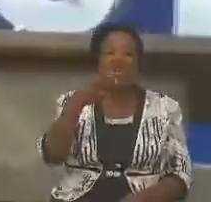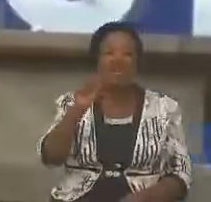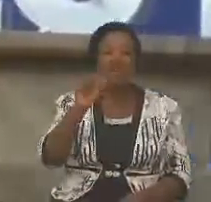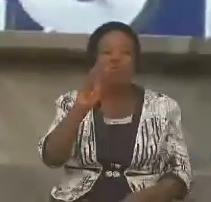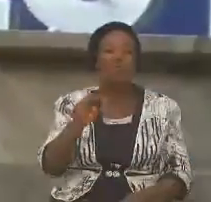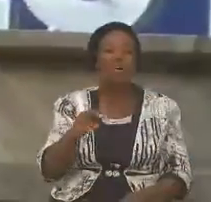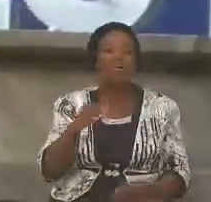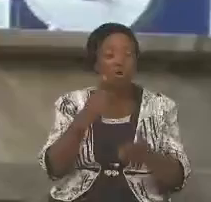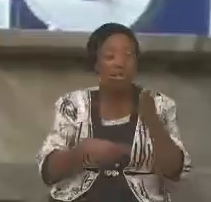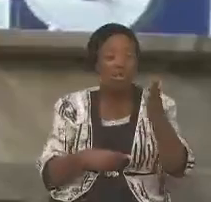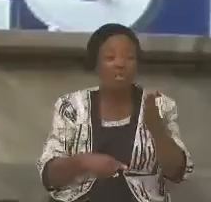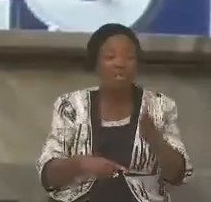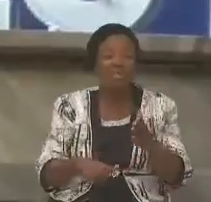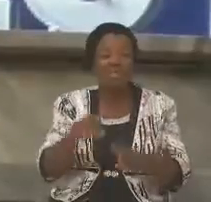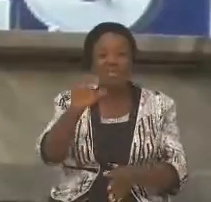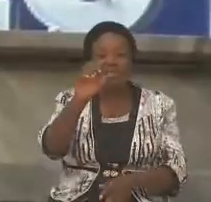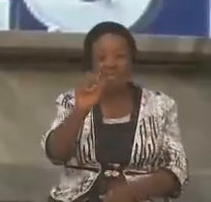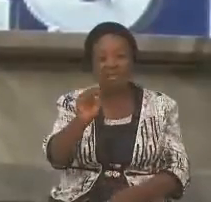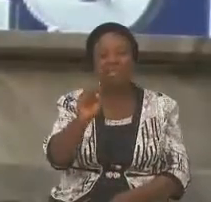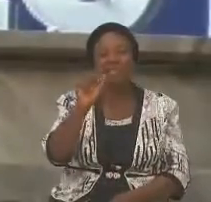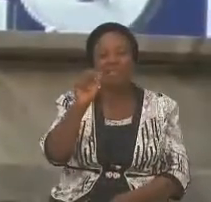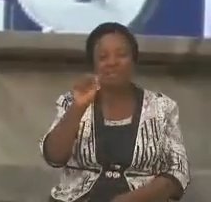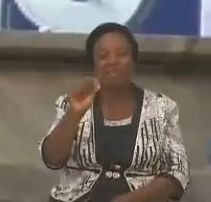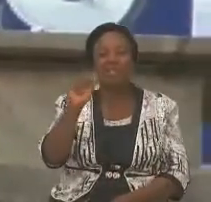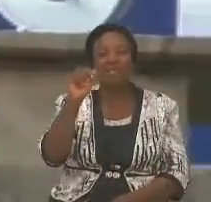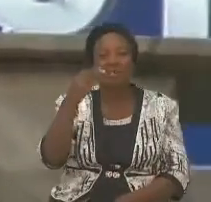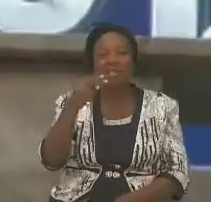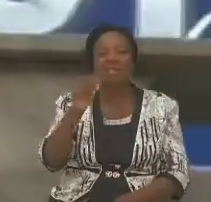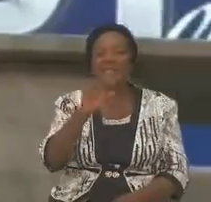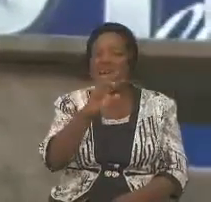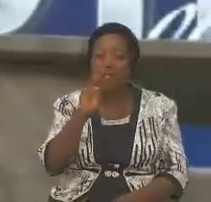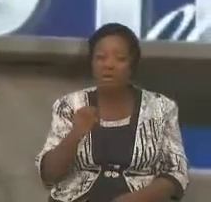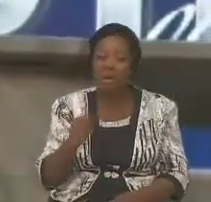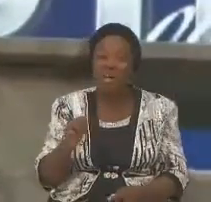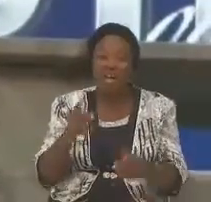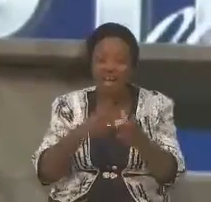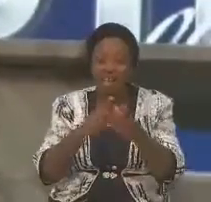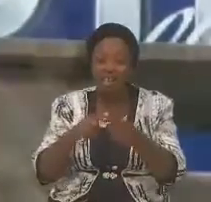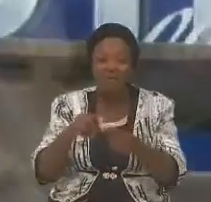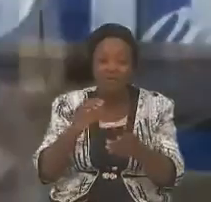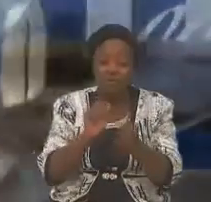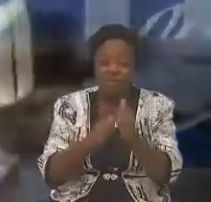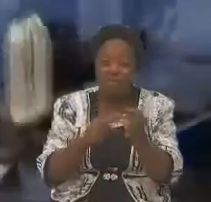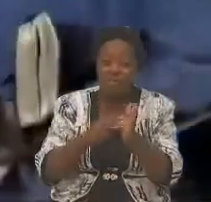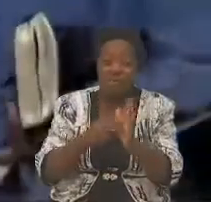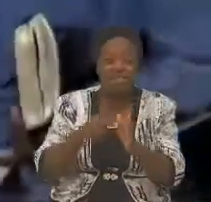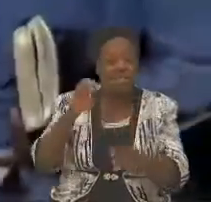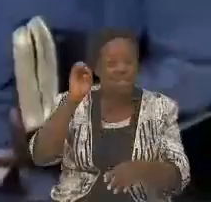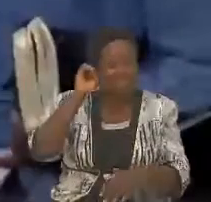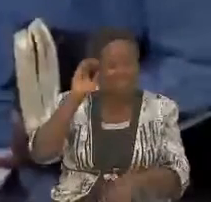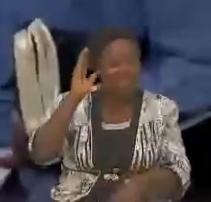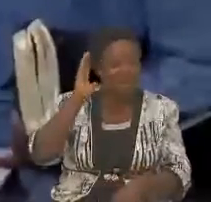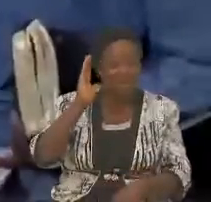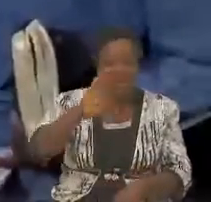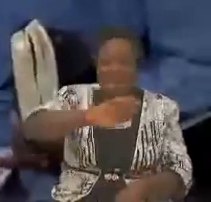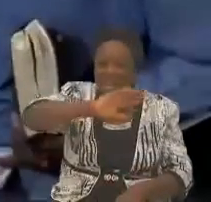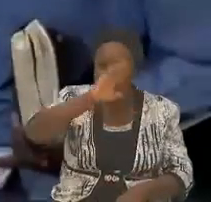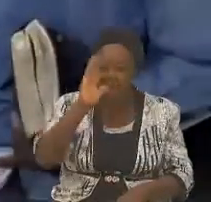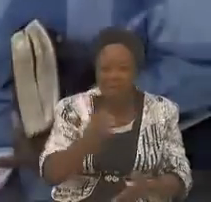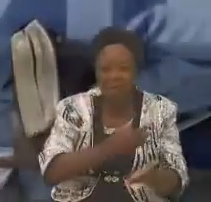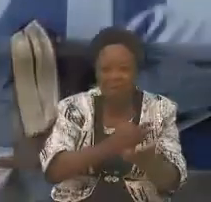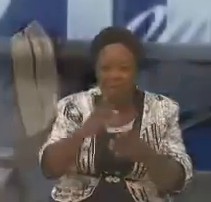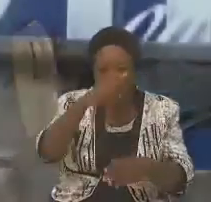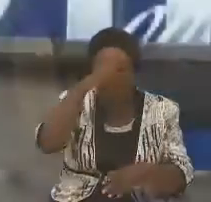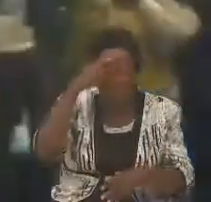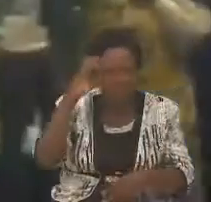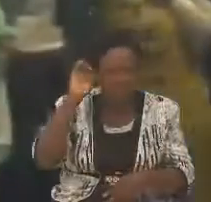is there, and he will never fail you. He will never fail me. I said he'll never